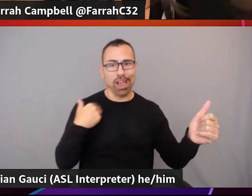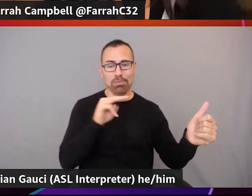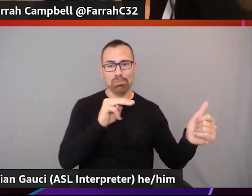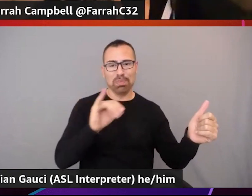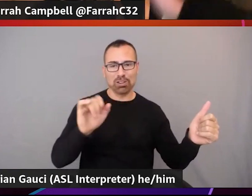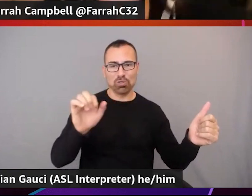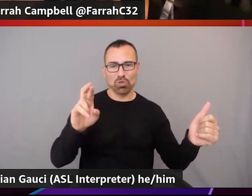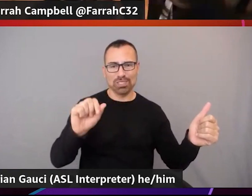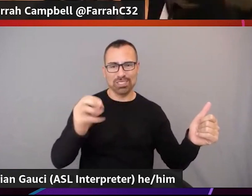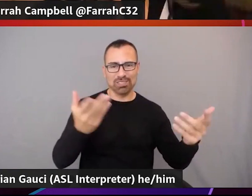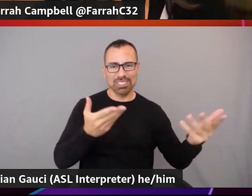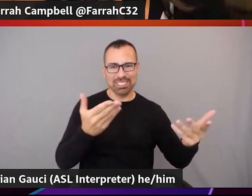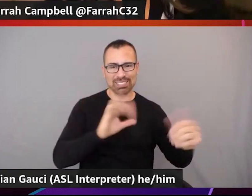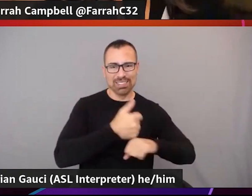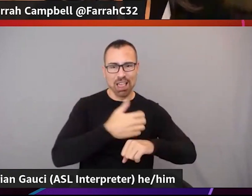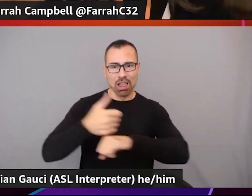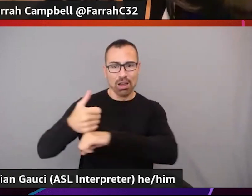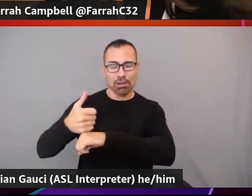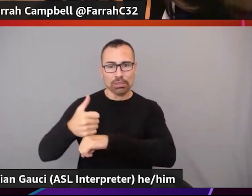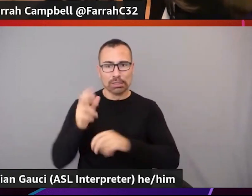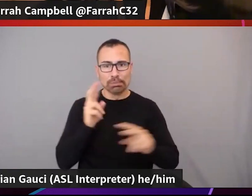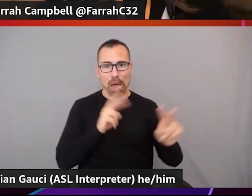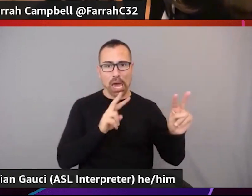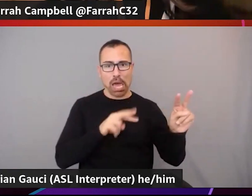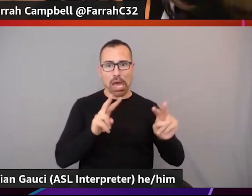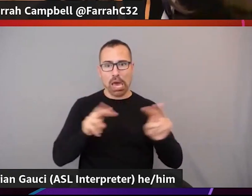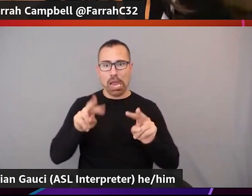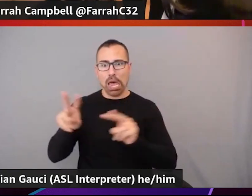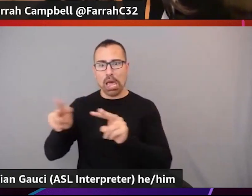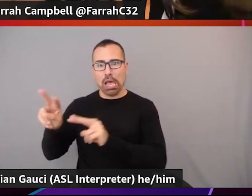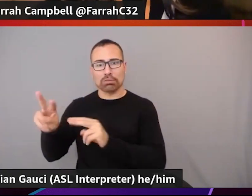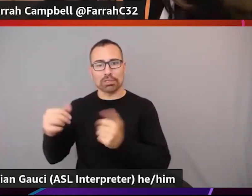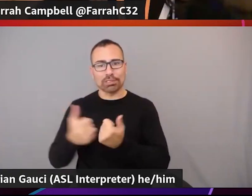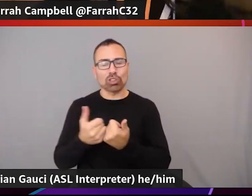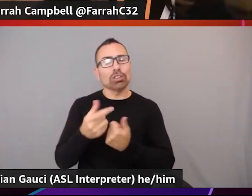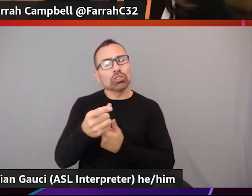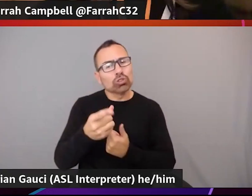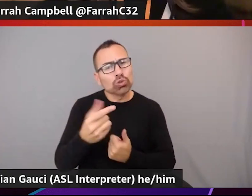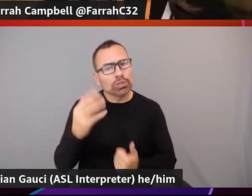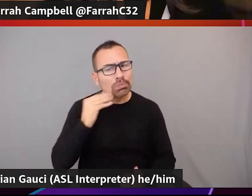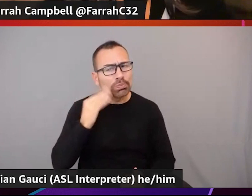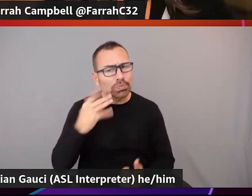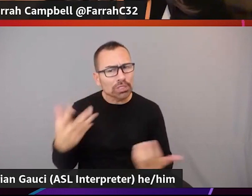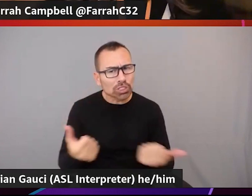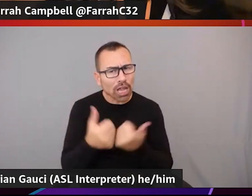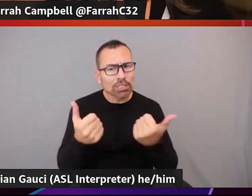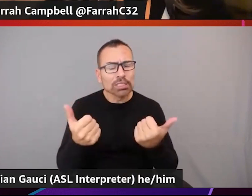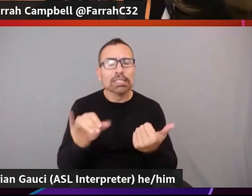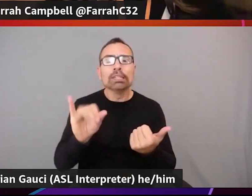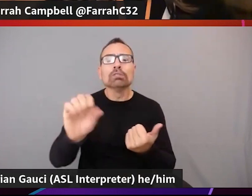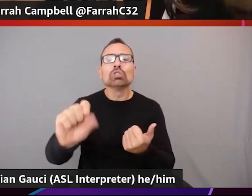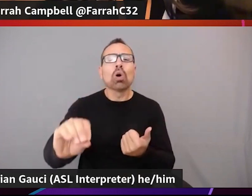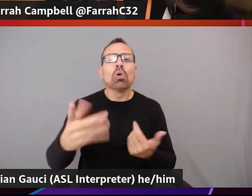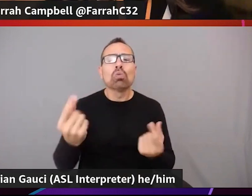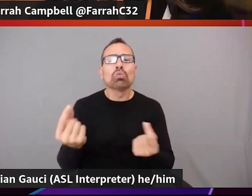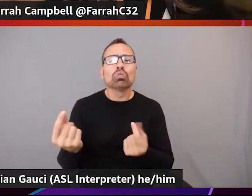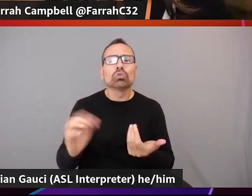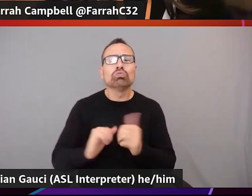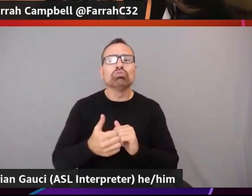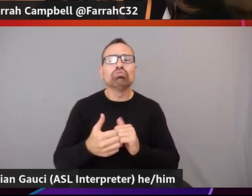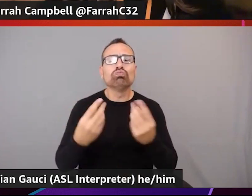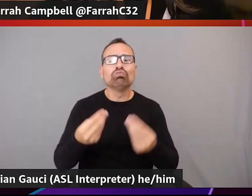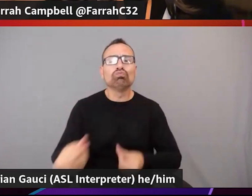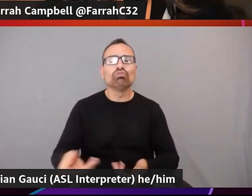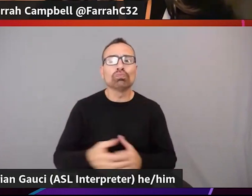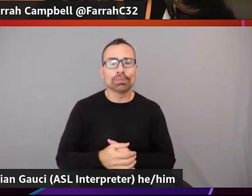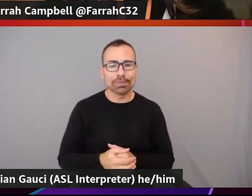place, monitoring could become really challenging. Did you face any challenges with monitoring? And if so, how'd you work around those? Yeah,